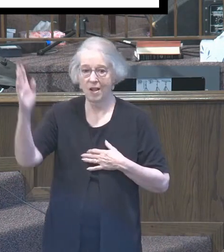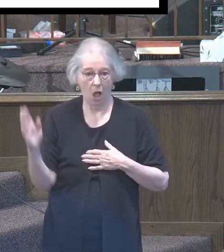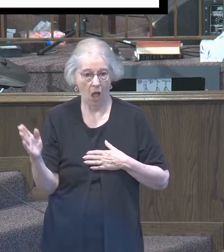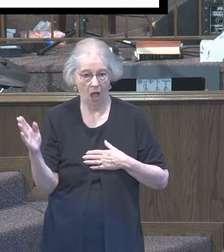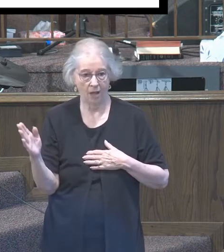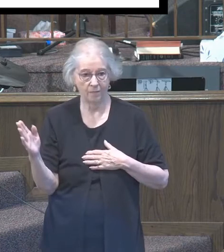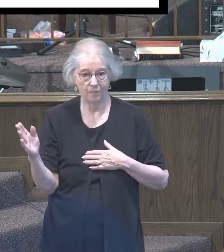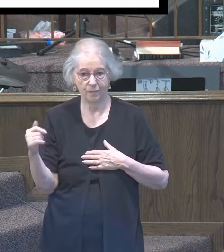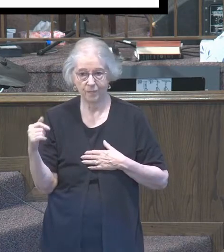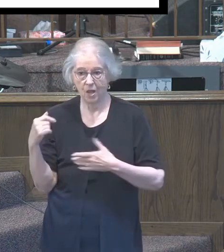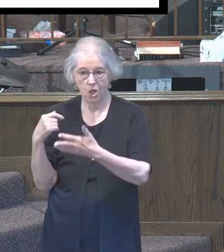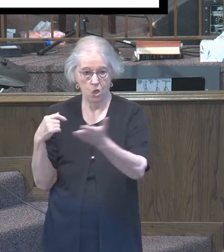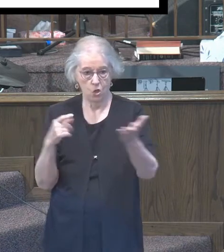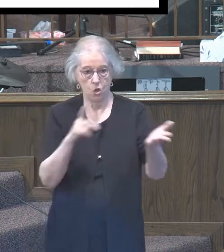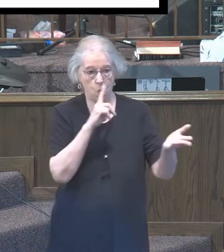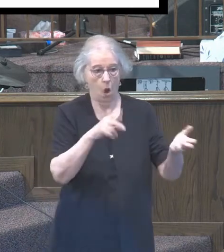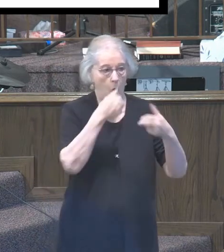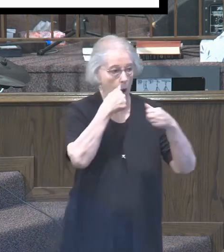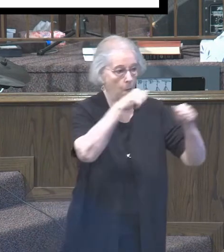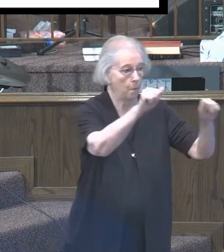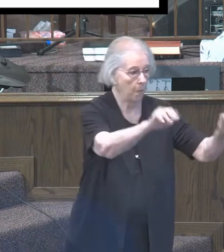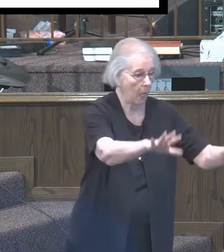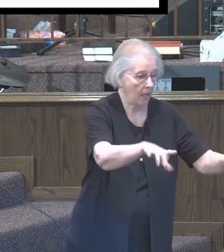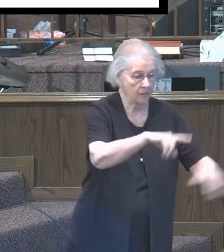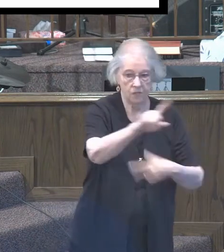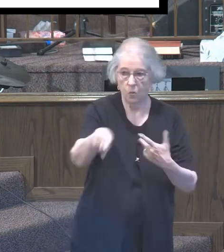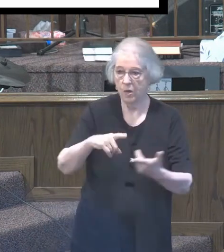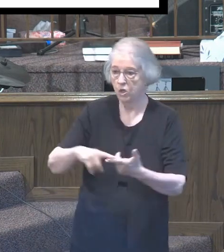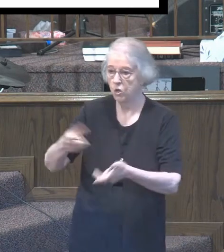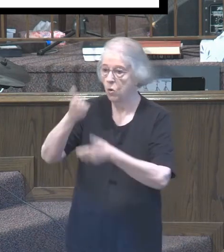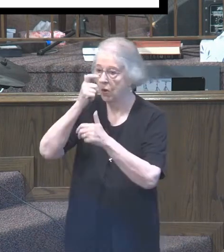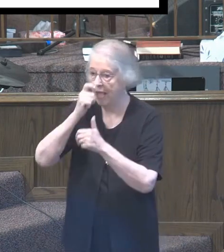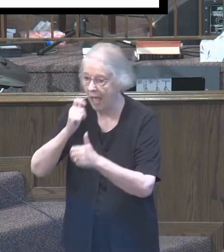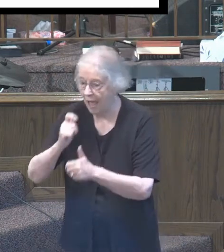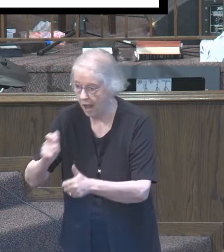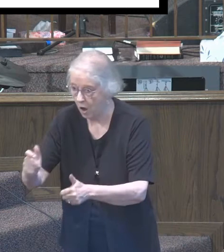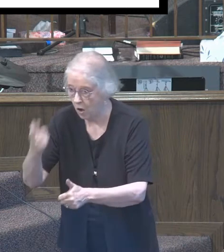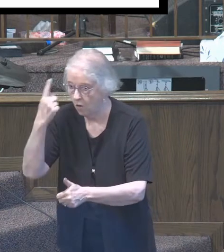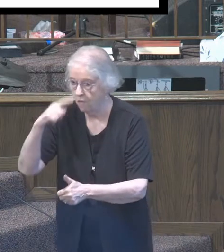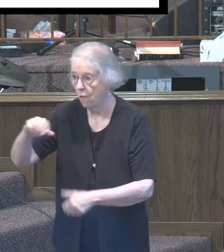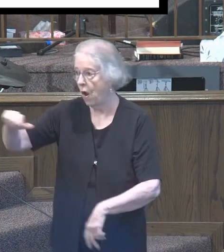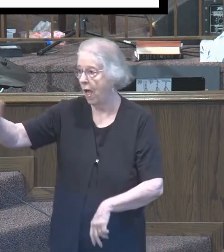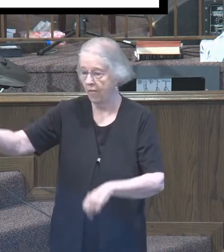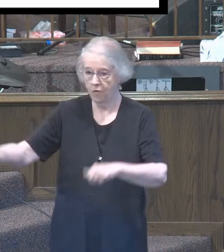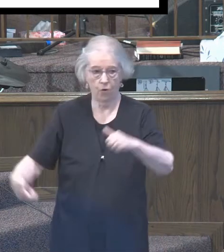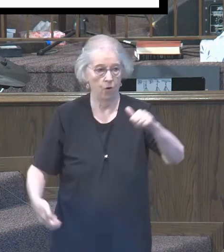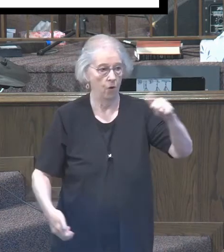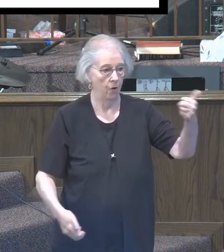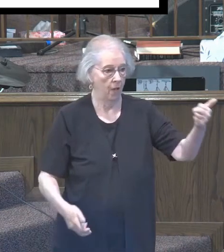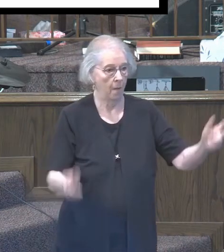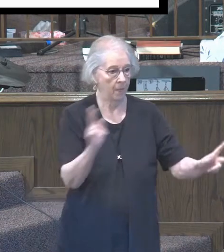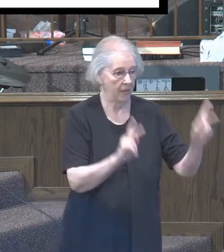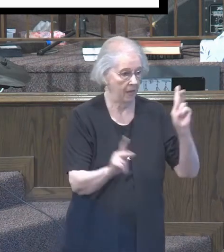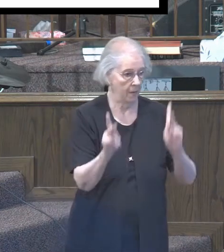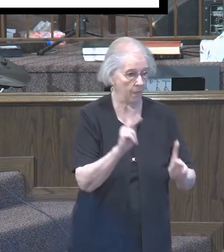being careful, you'll find yourselves cared for. You're blessed when you